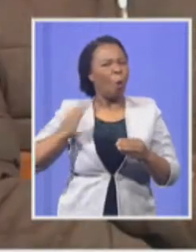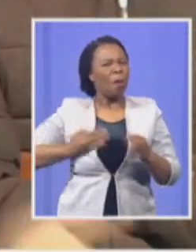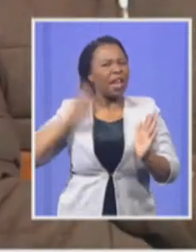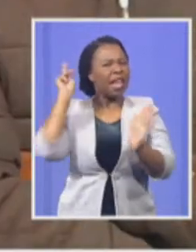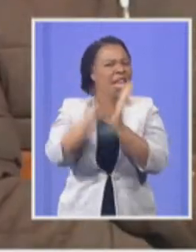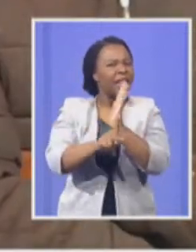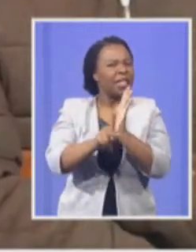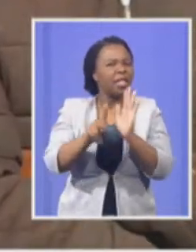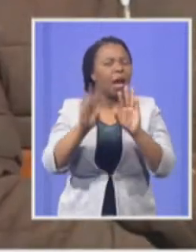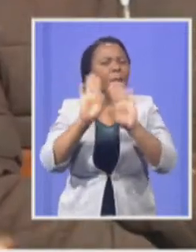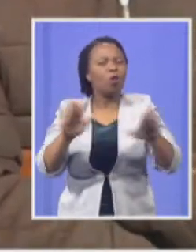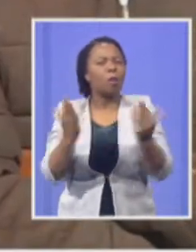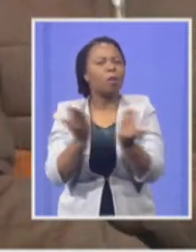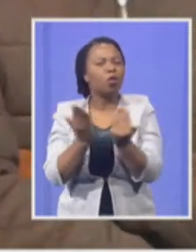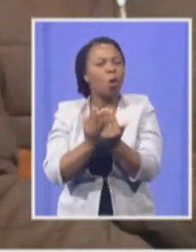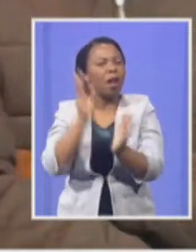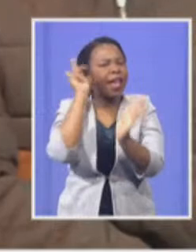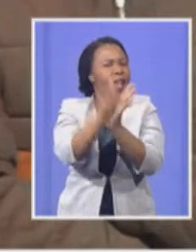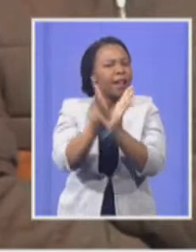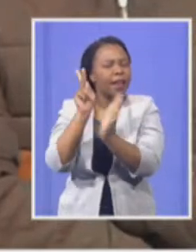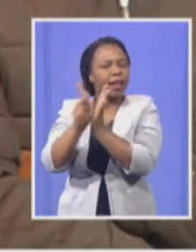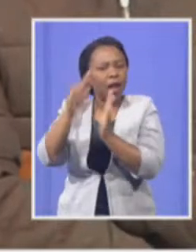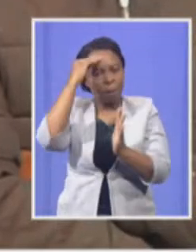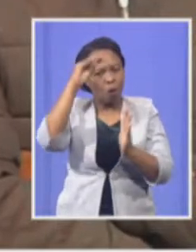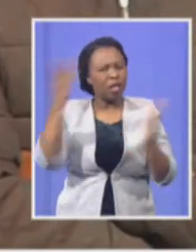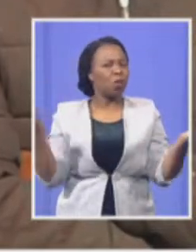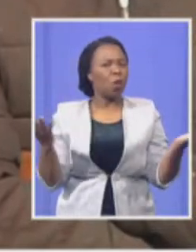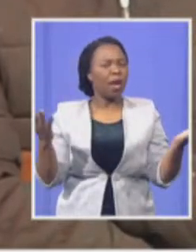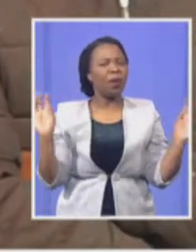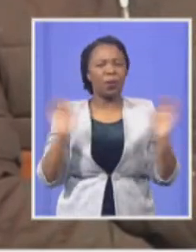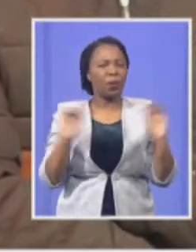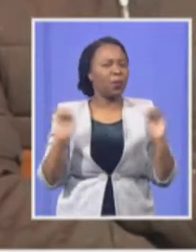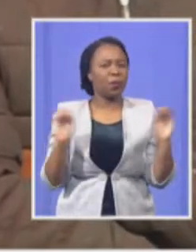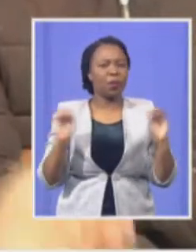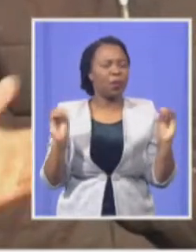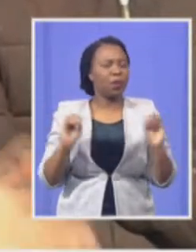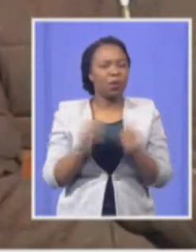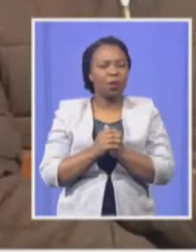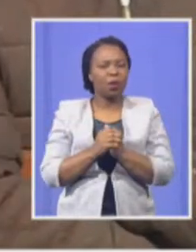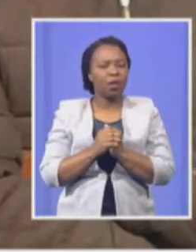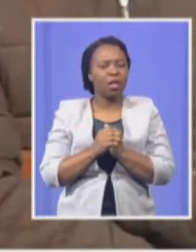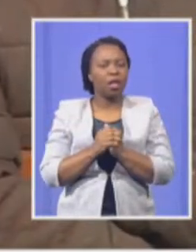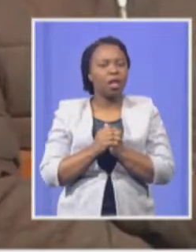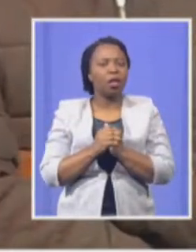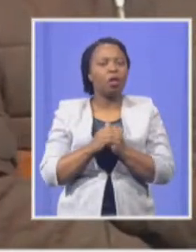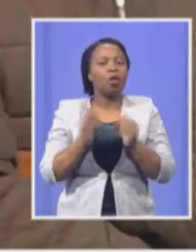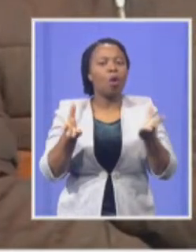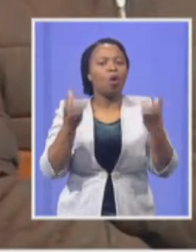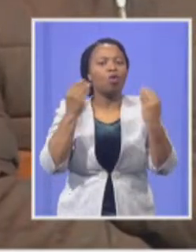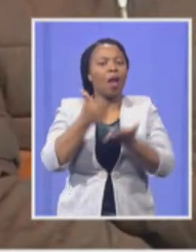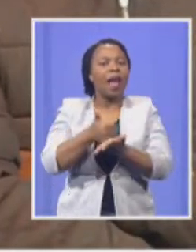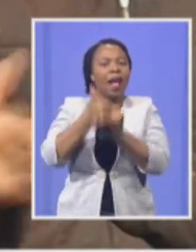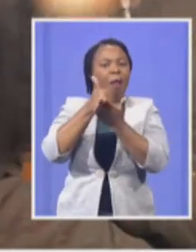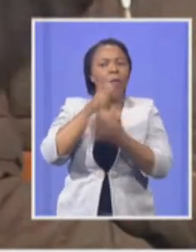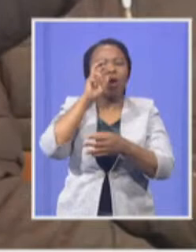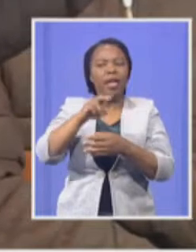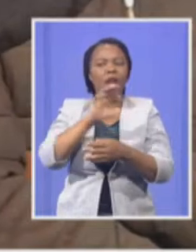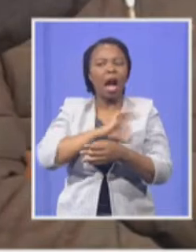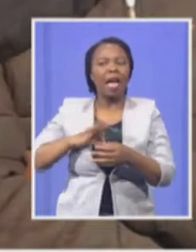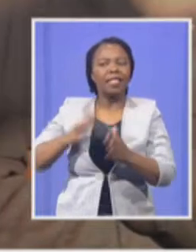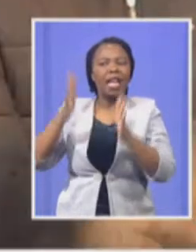are being killed la elokishini. Police are not there at all. Ukuze uthole usizo, you have to speak to the councillor. While